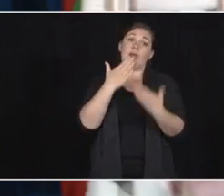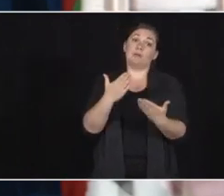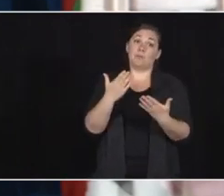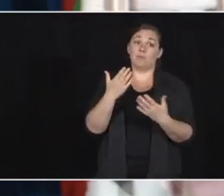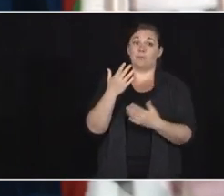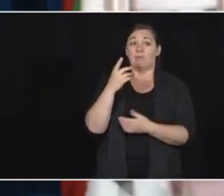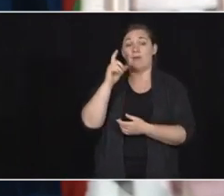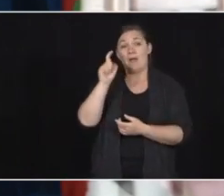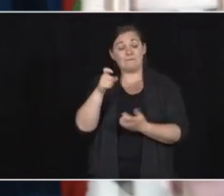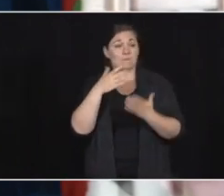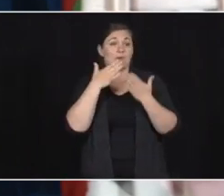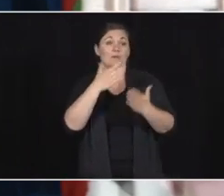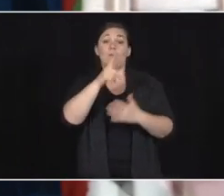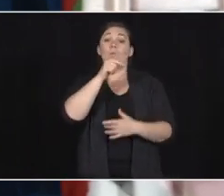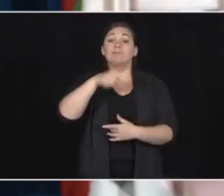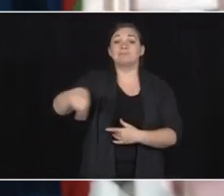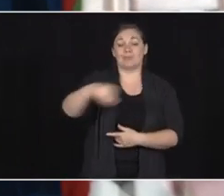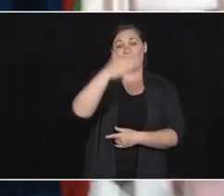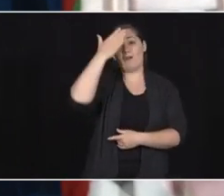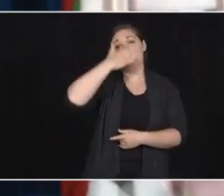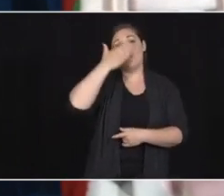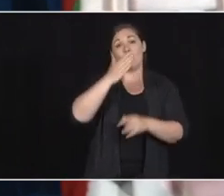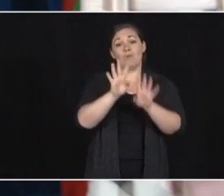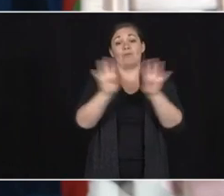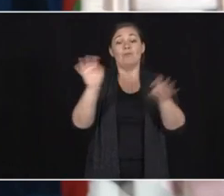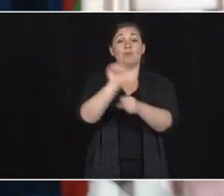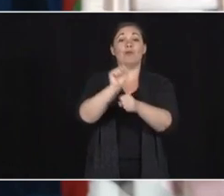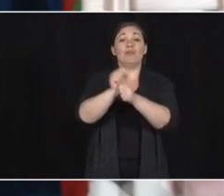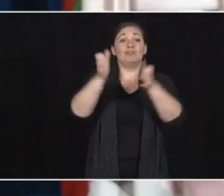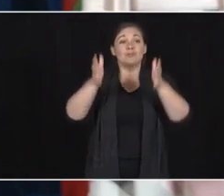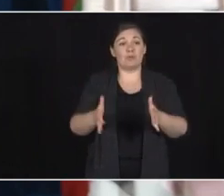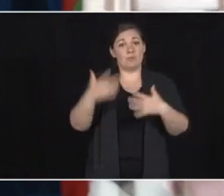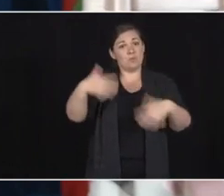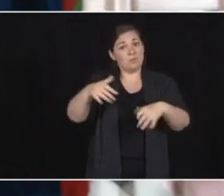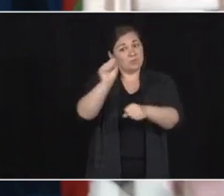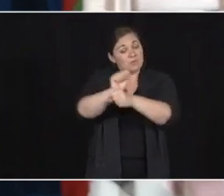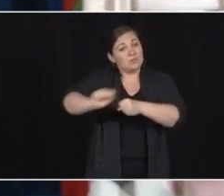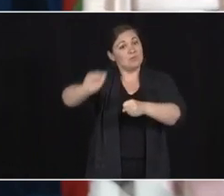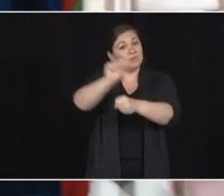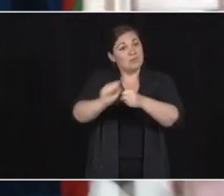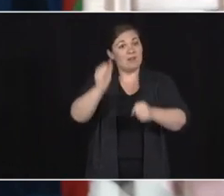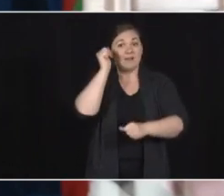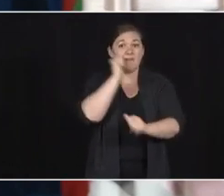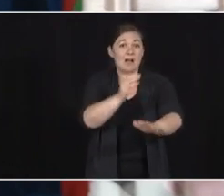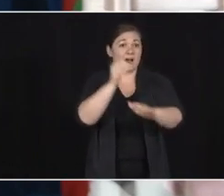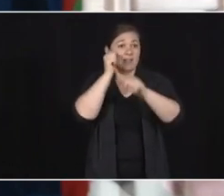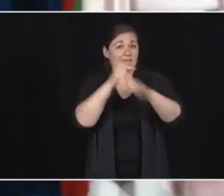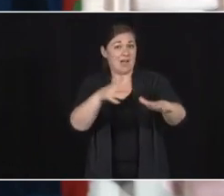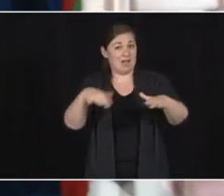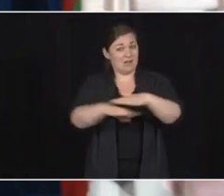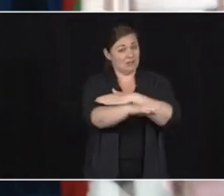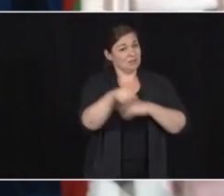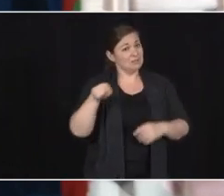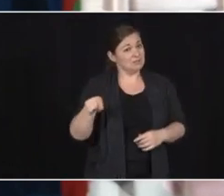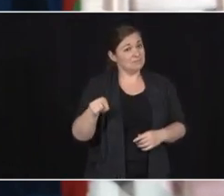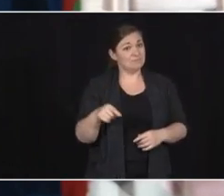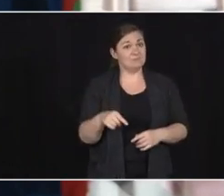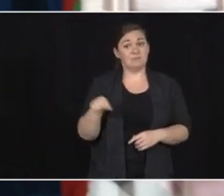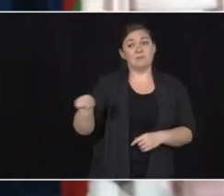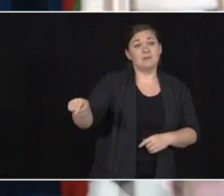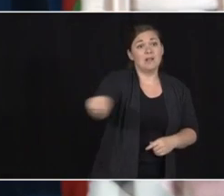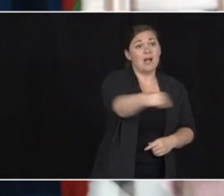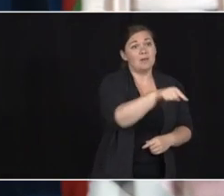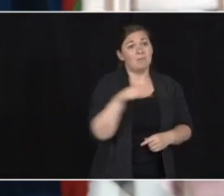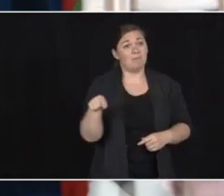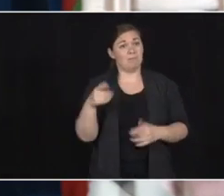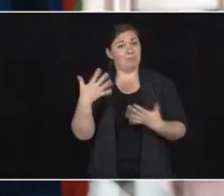the frontline healthcare workers that are going in there day after day. Because of this happened, I don't want the message out there that